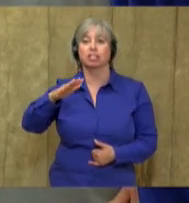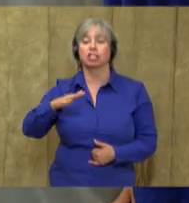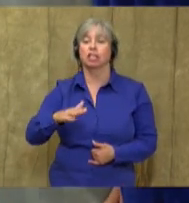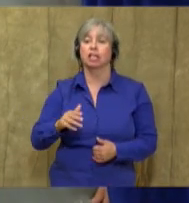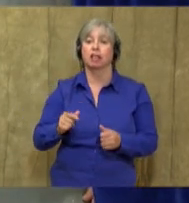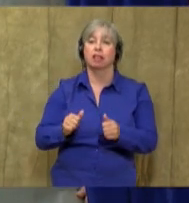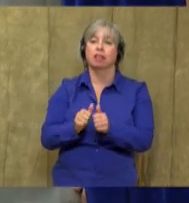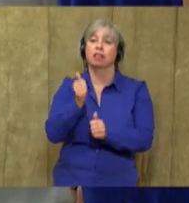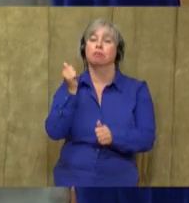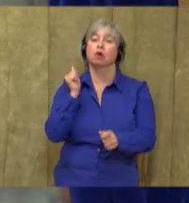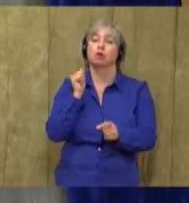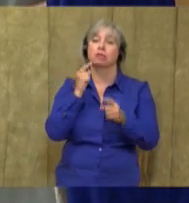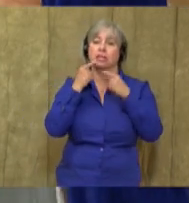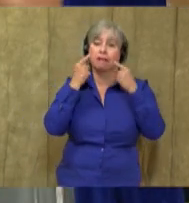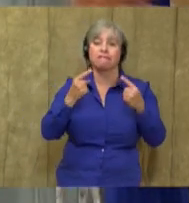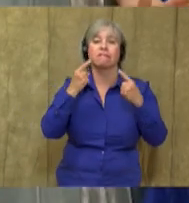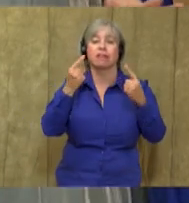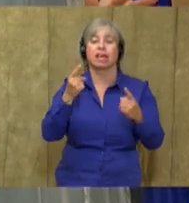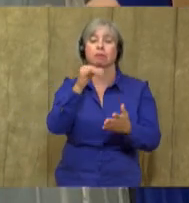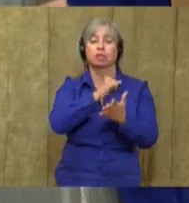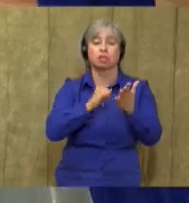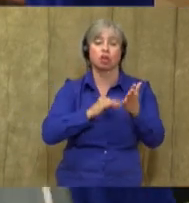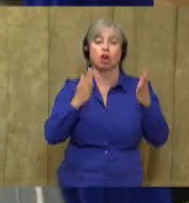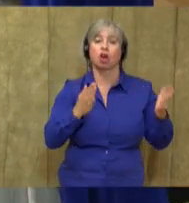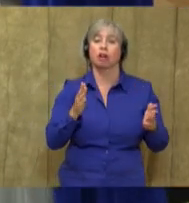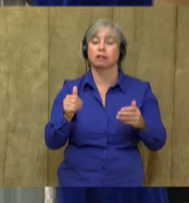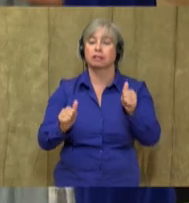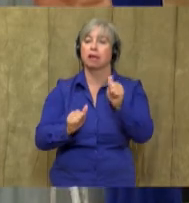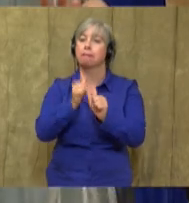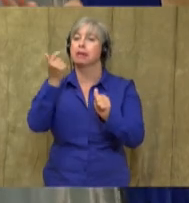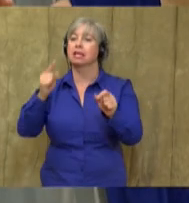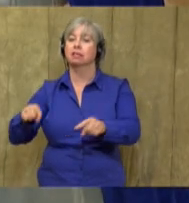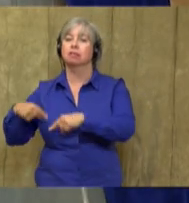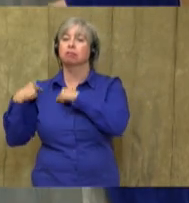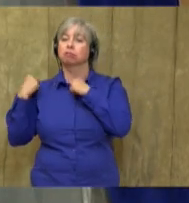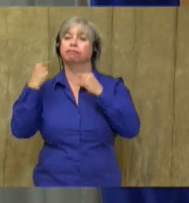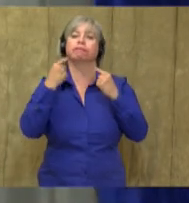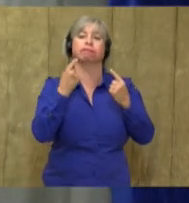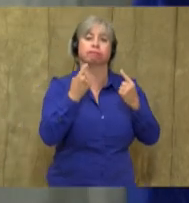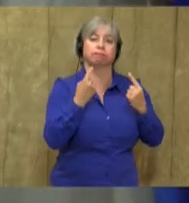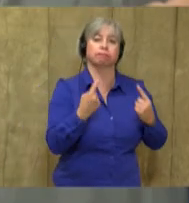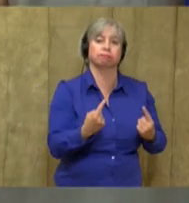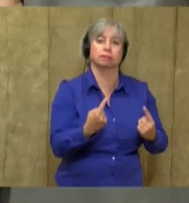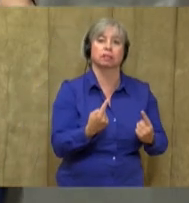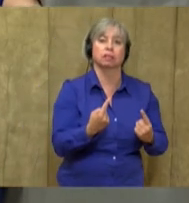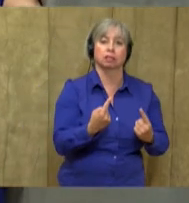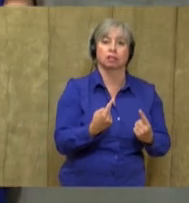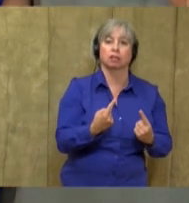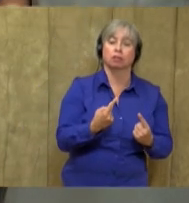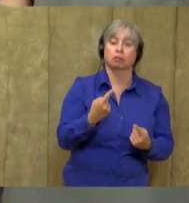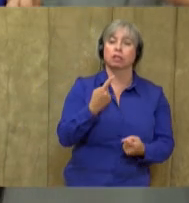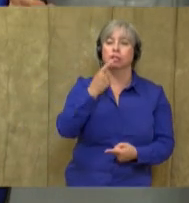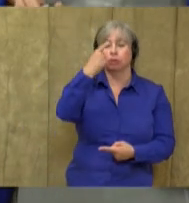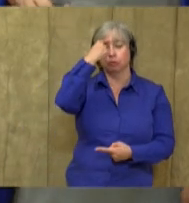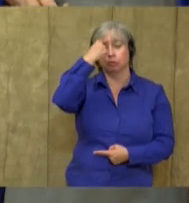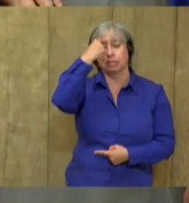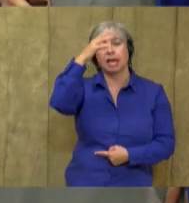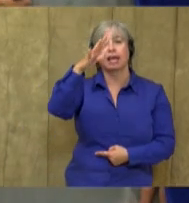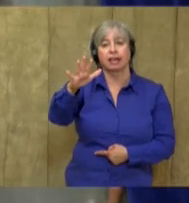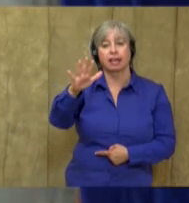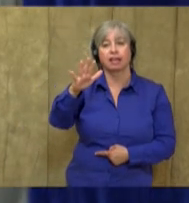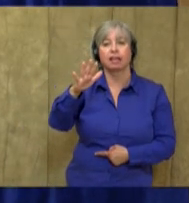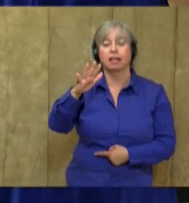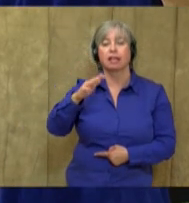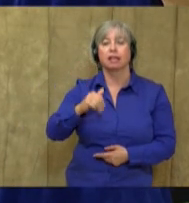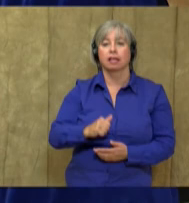the most famous artists of all time, probably one of the most well-known artists. When you say the name Leonardo da Vinci, there are very few people